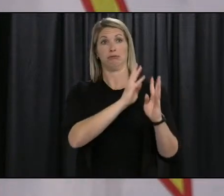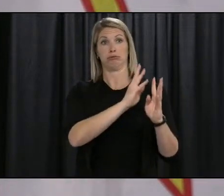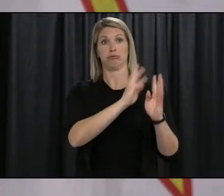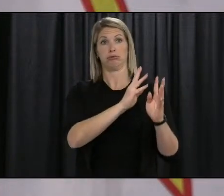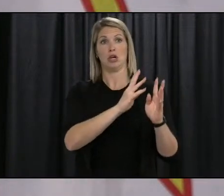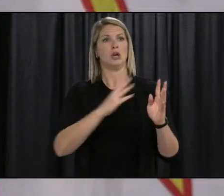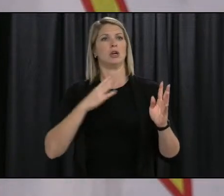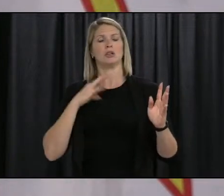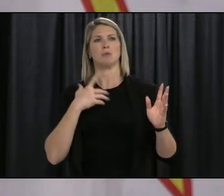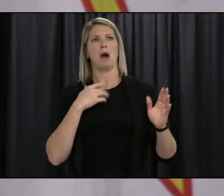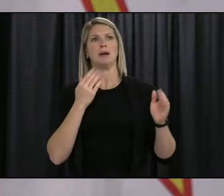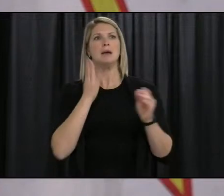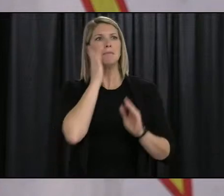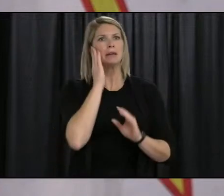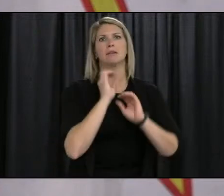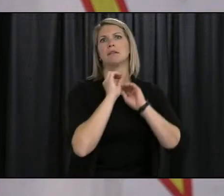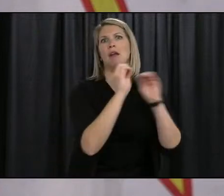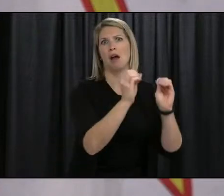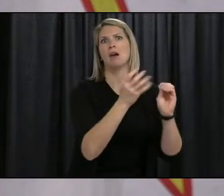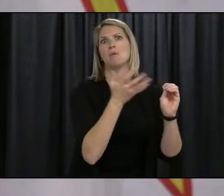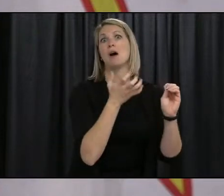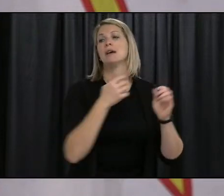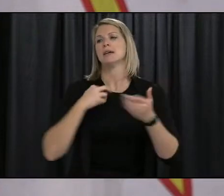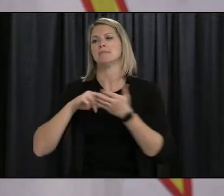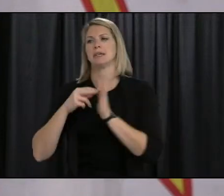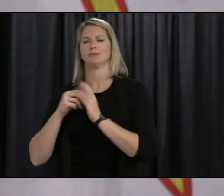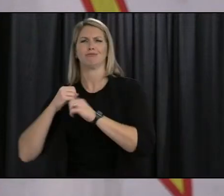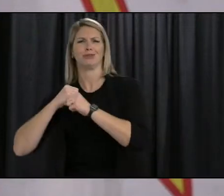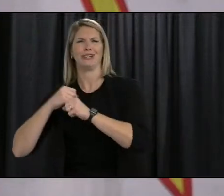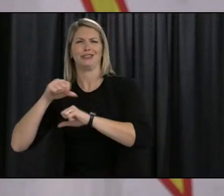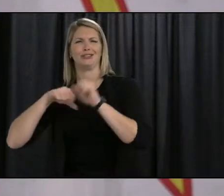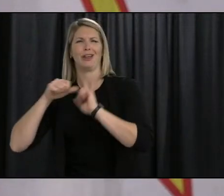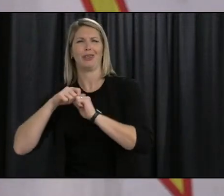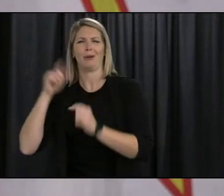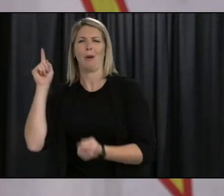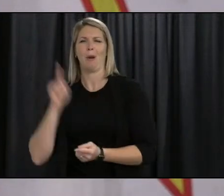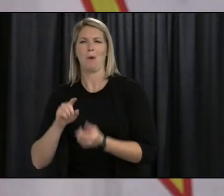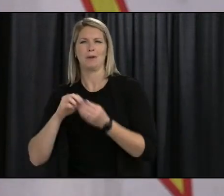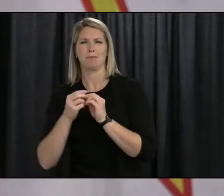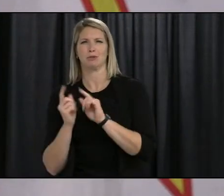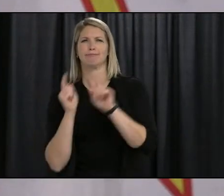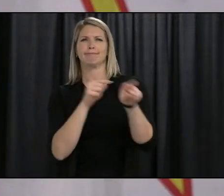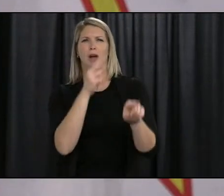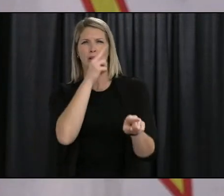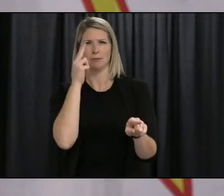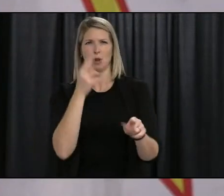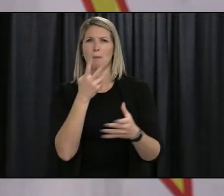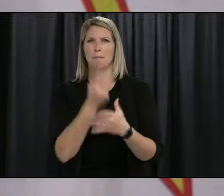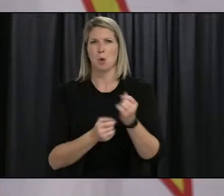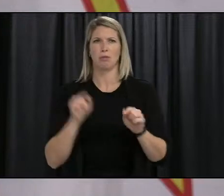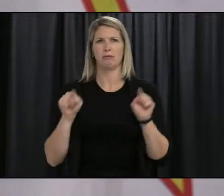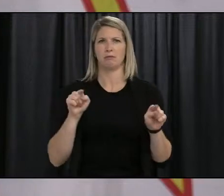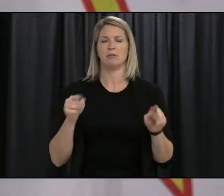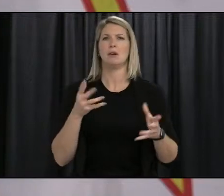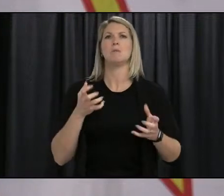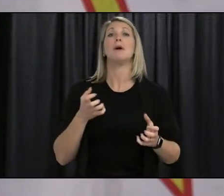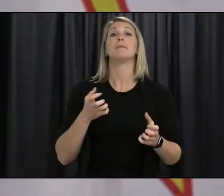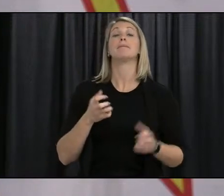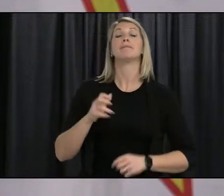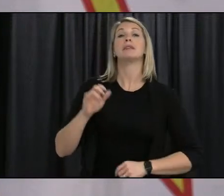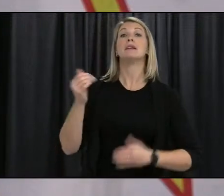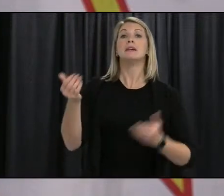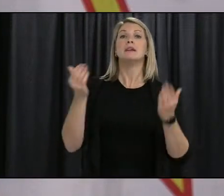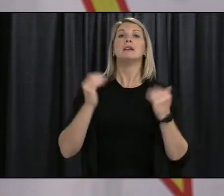As Halloween is quickly approaching, I would like to take a few minutes today to talk about some public health guidelines that will help keep you and your family safe as you partake